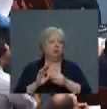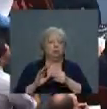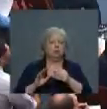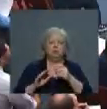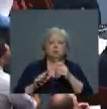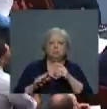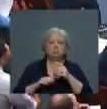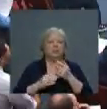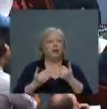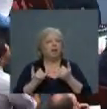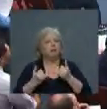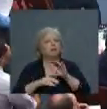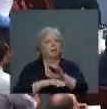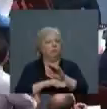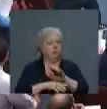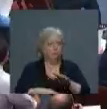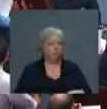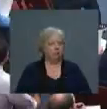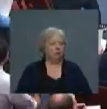This afternoon.